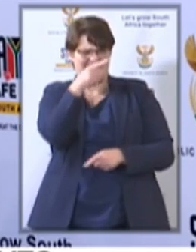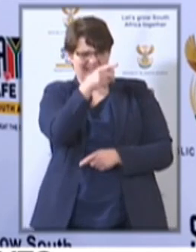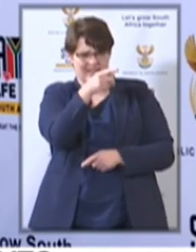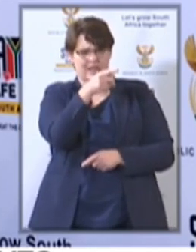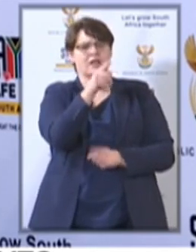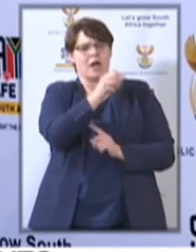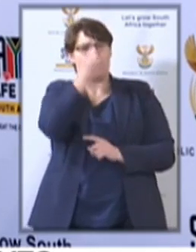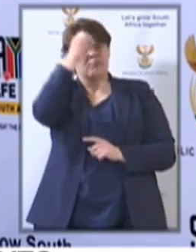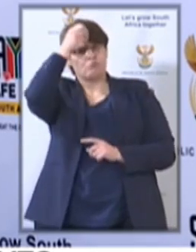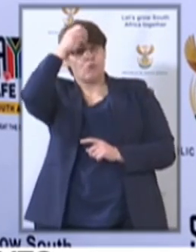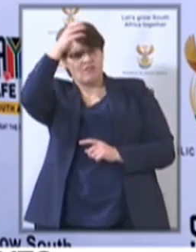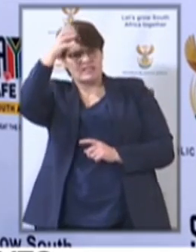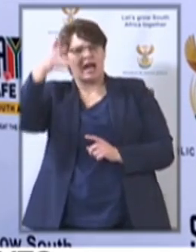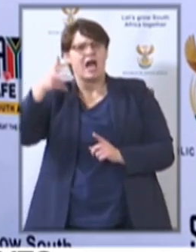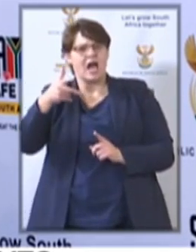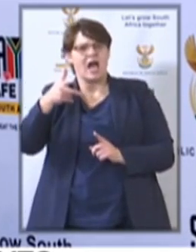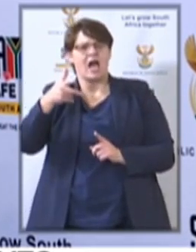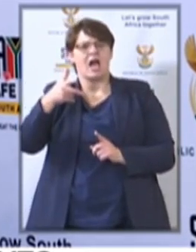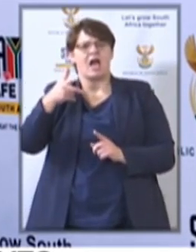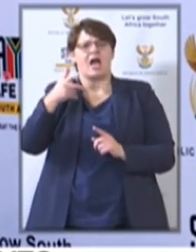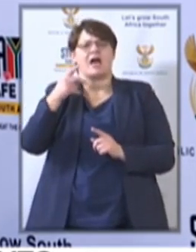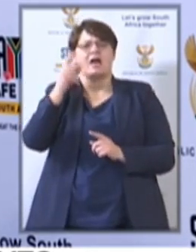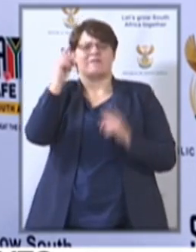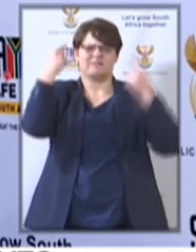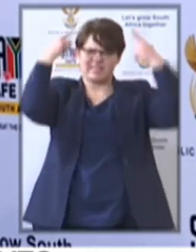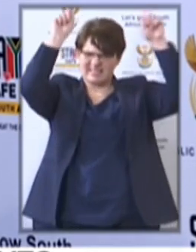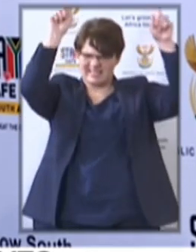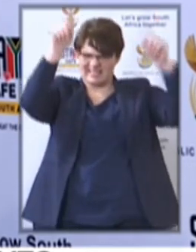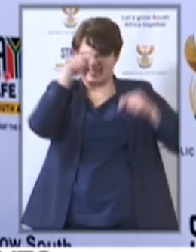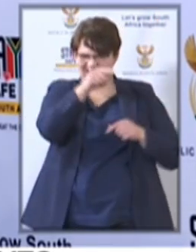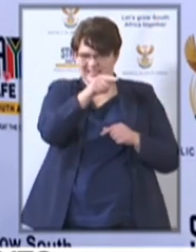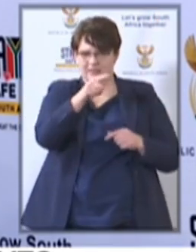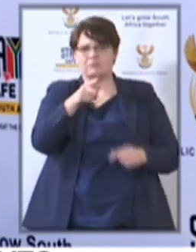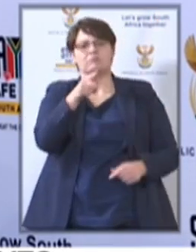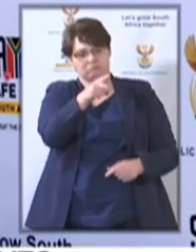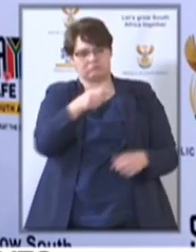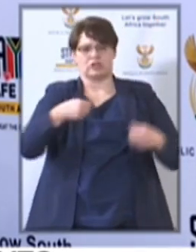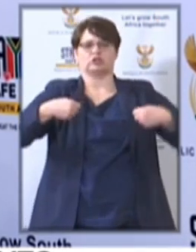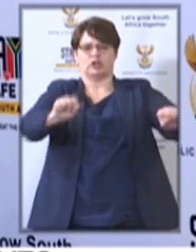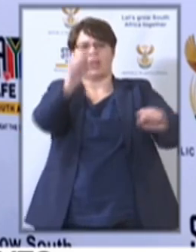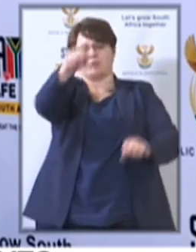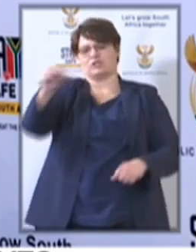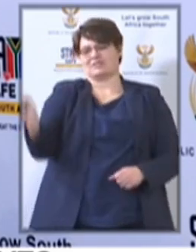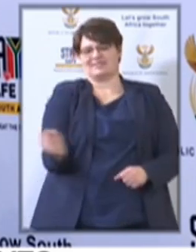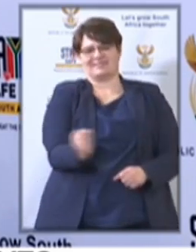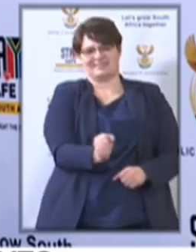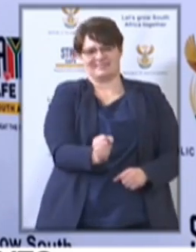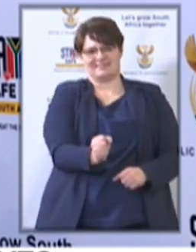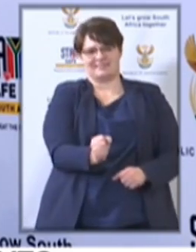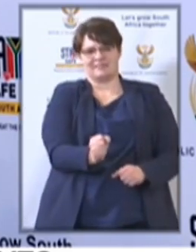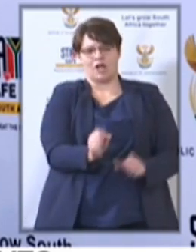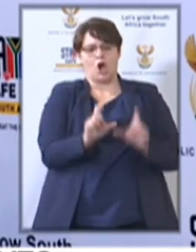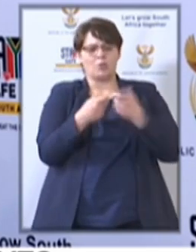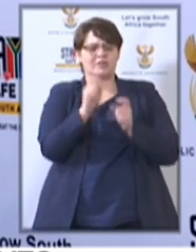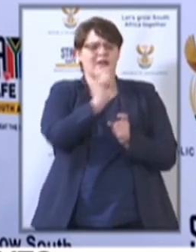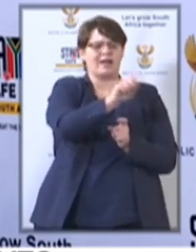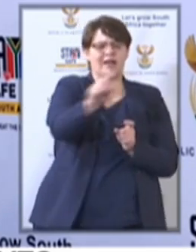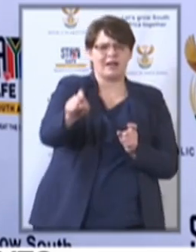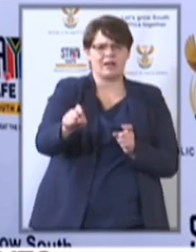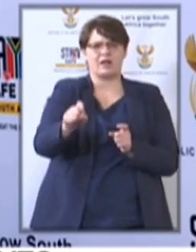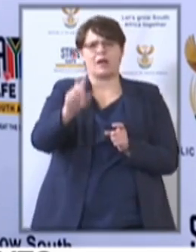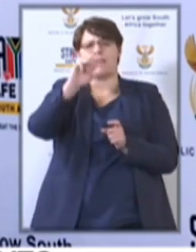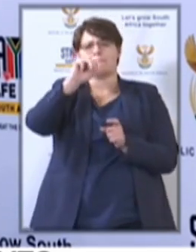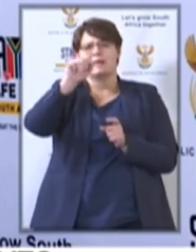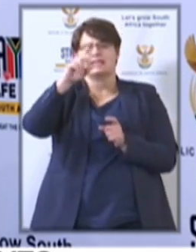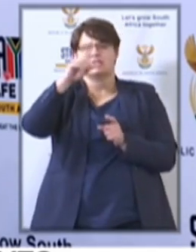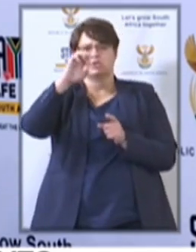been Professor of Civil Engineering at Wits University, has been appointed to chair this inquiry. The other members of the committee are Mr. Kanya